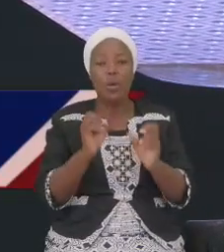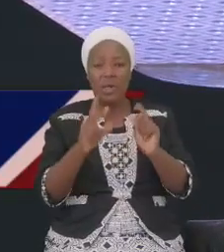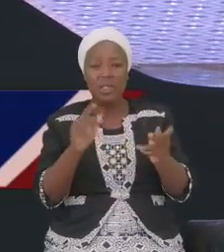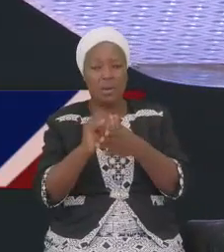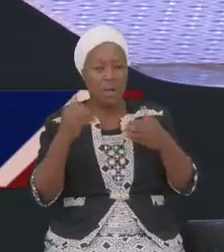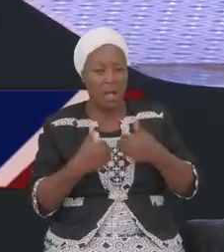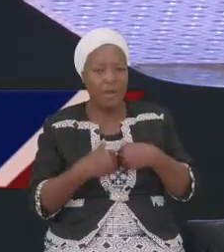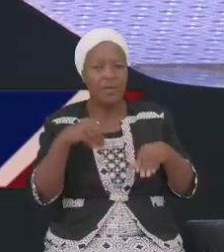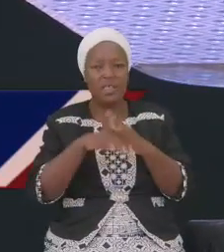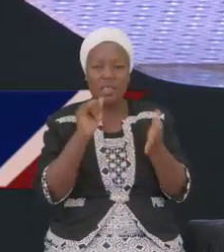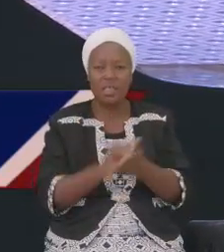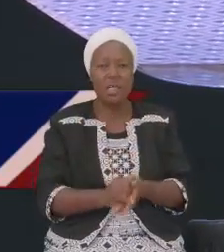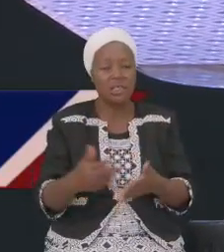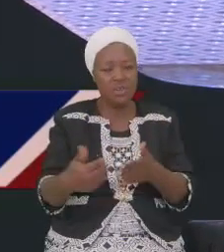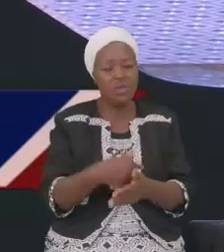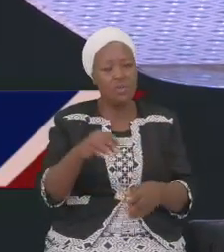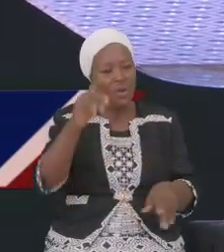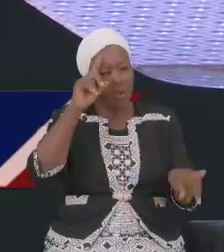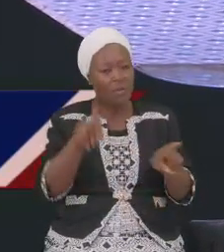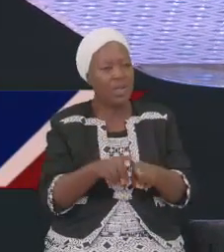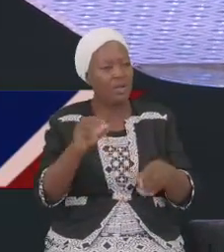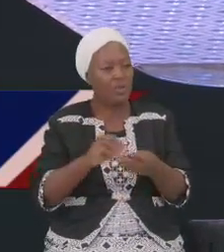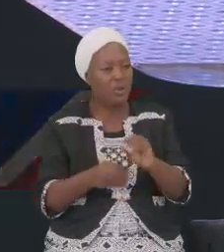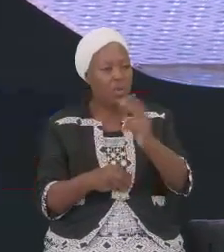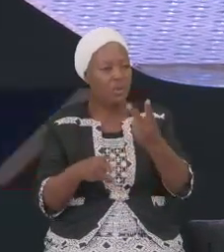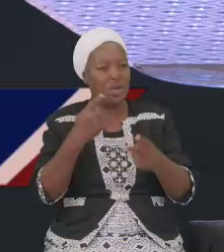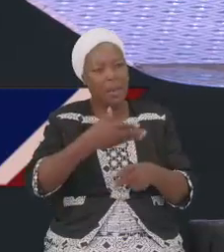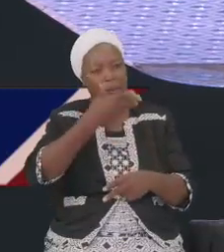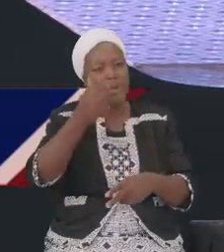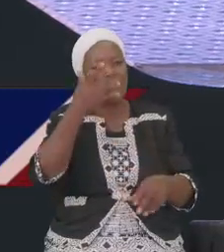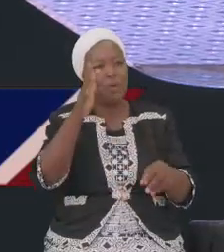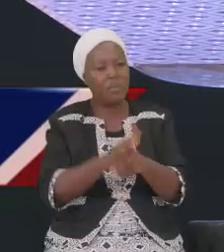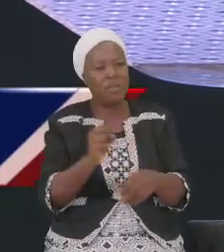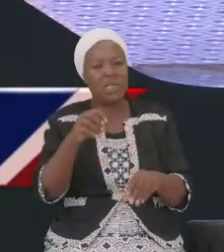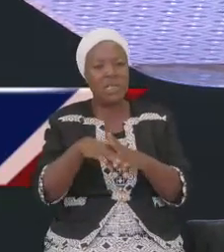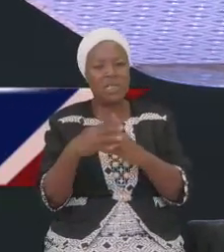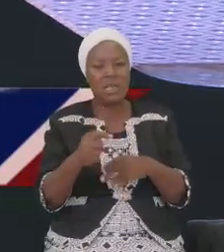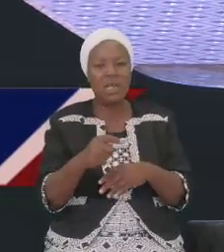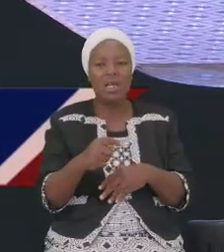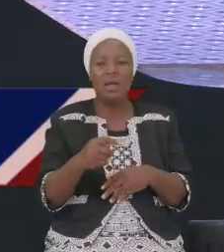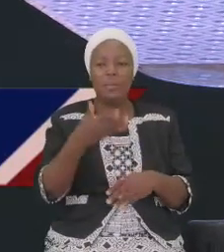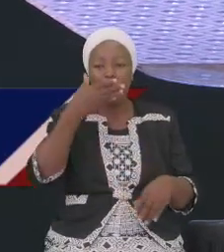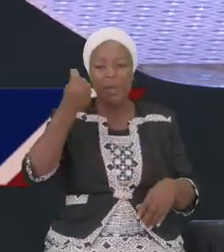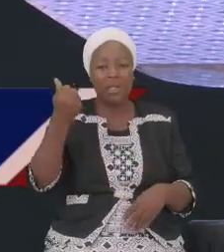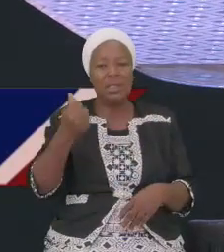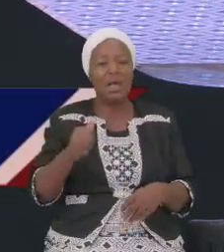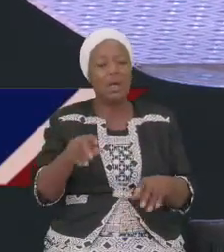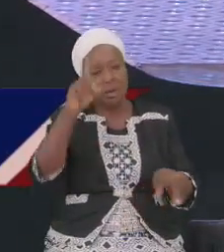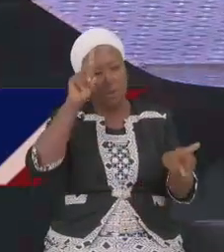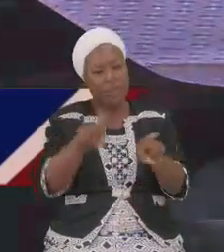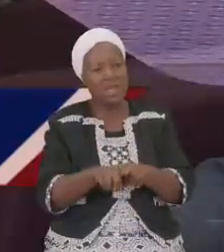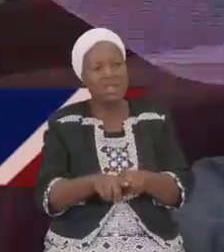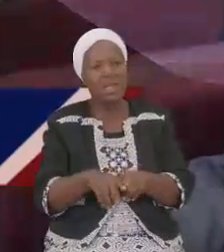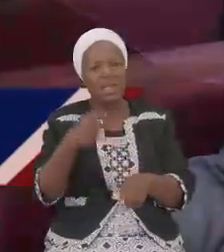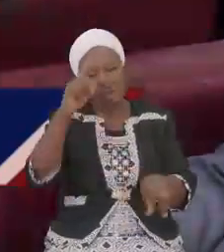that new covenant? Number two, the better promises in the better covenant. The covenant